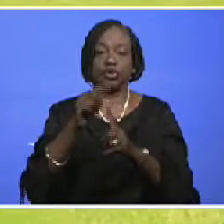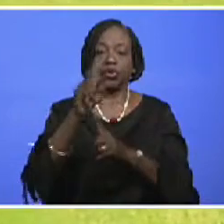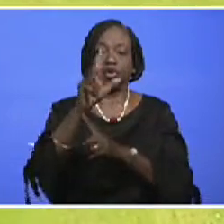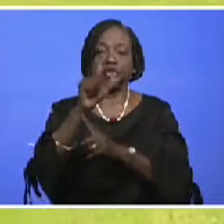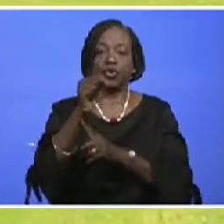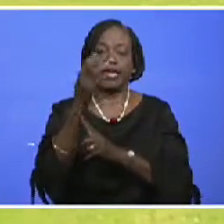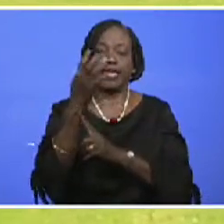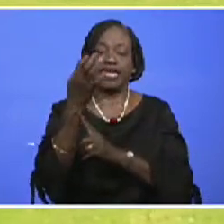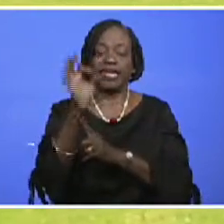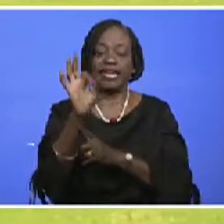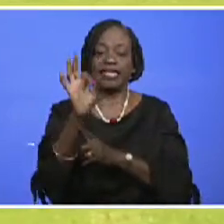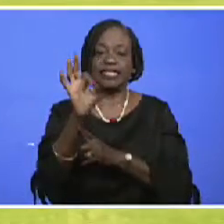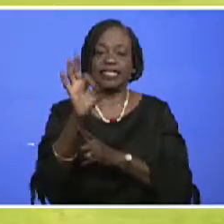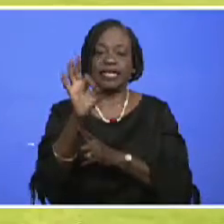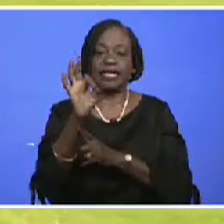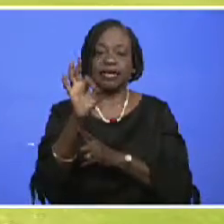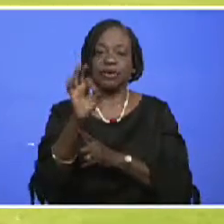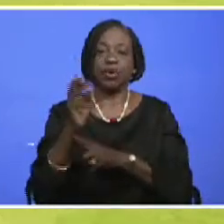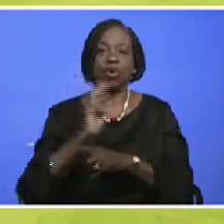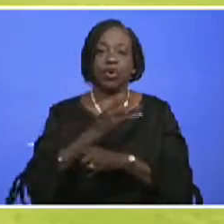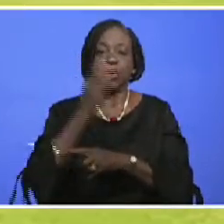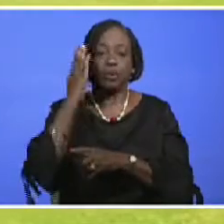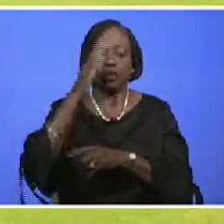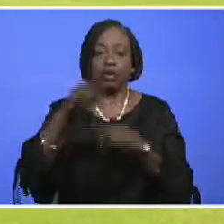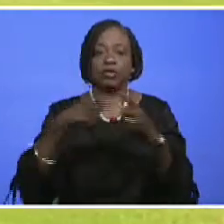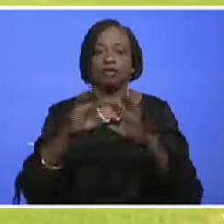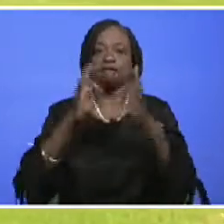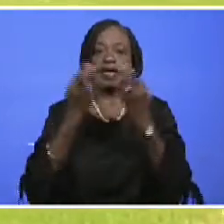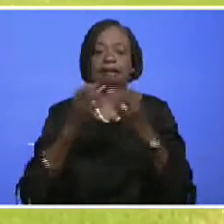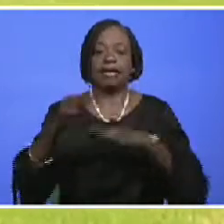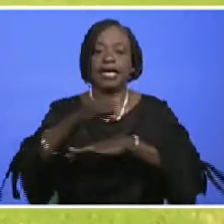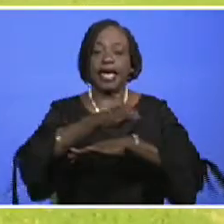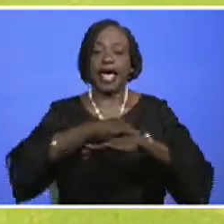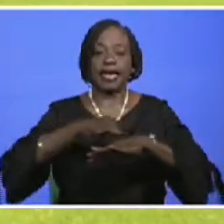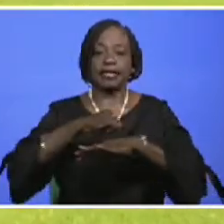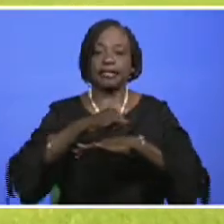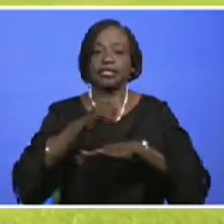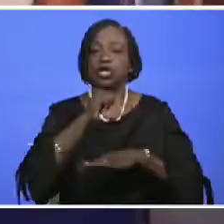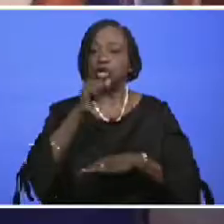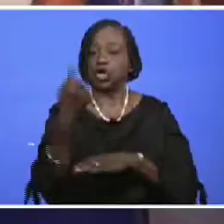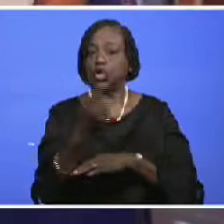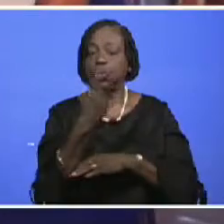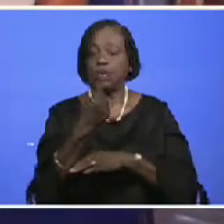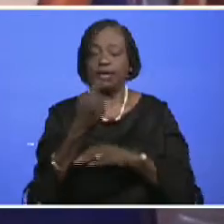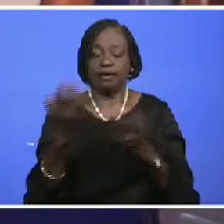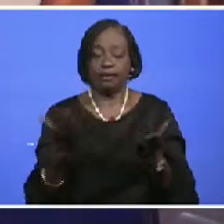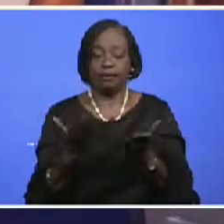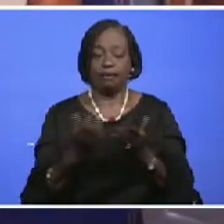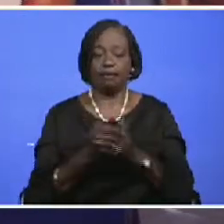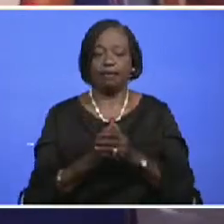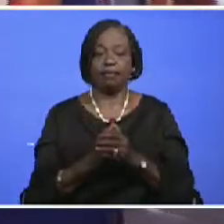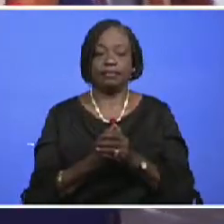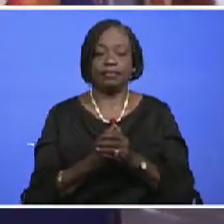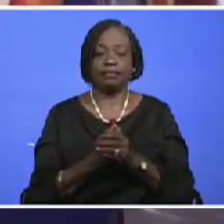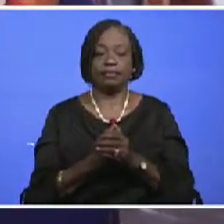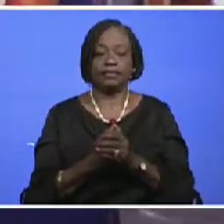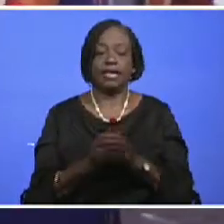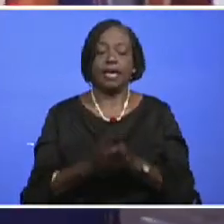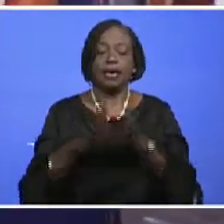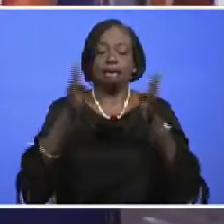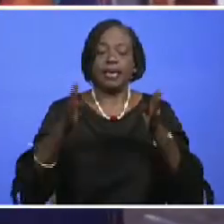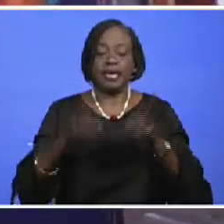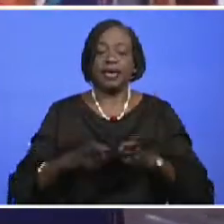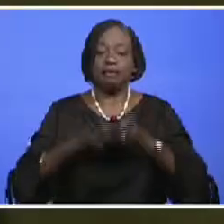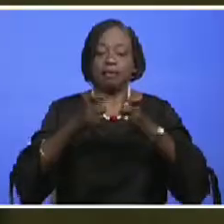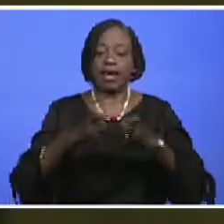to exploring the courses in the Family Islands, not just the local courses here. And there is also this big prize that is up